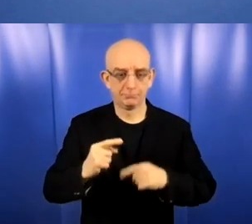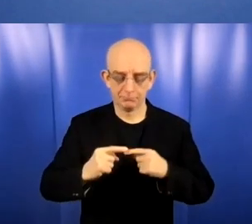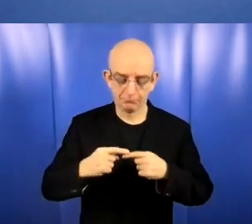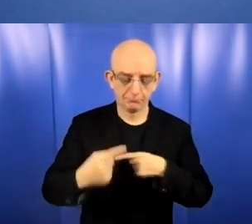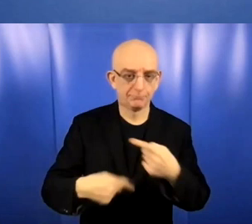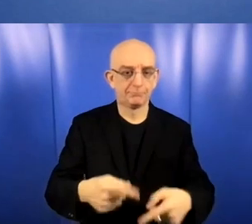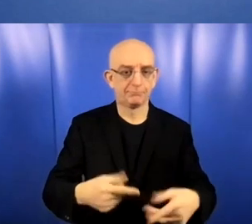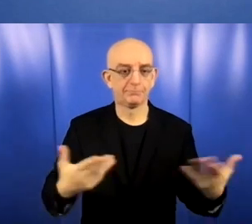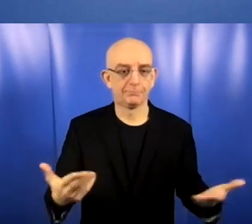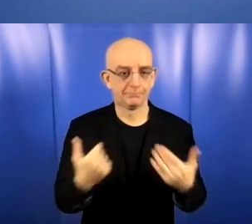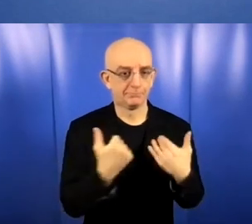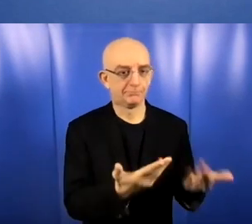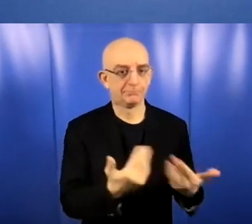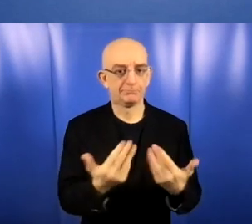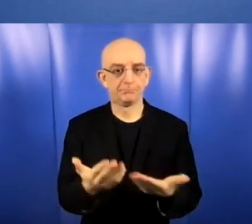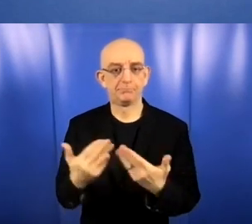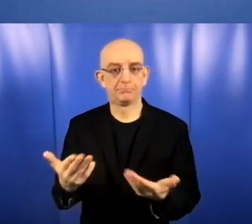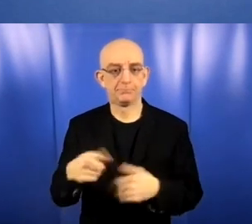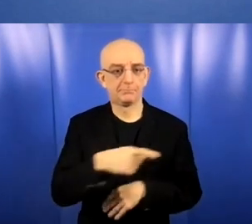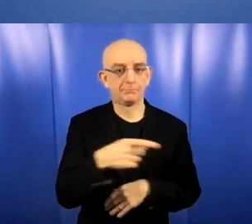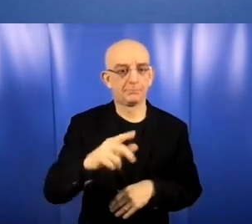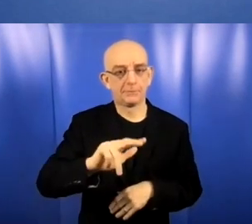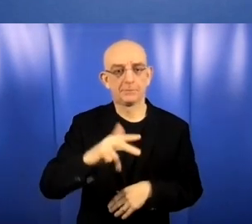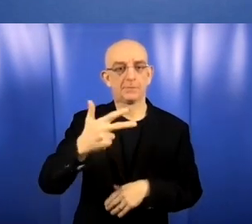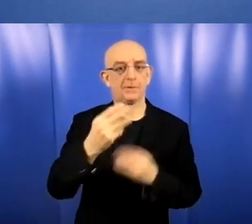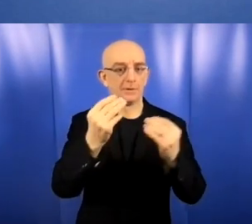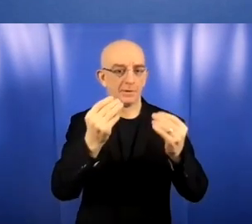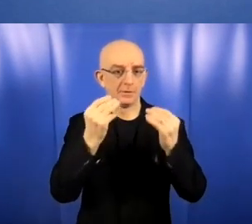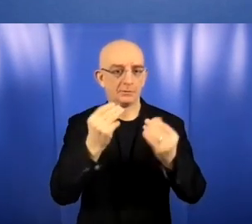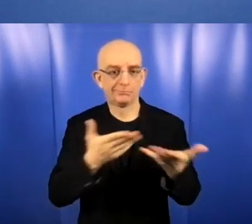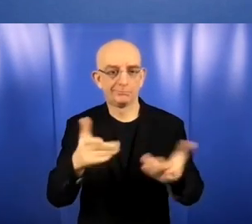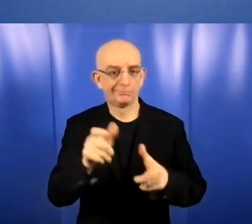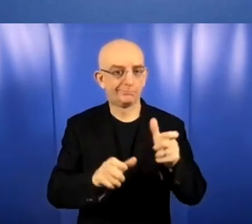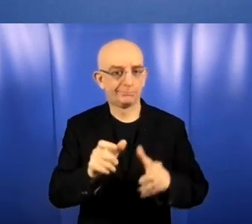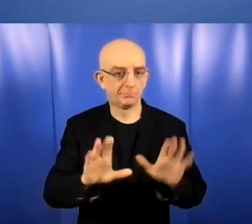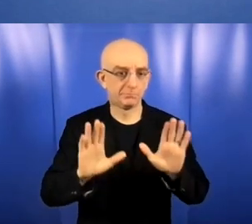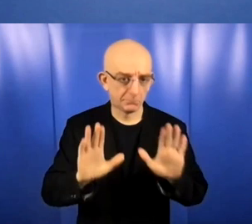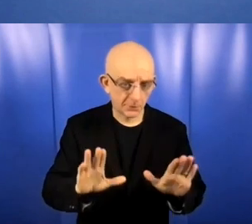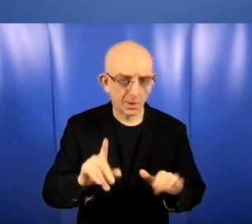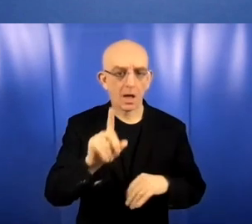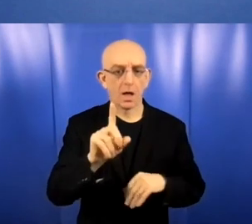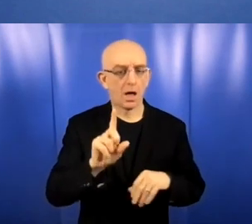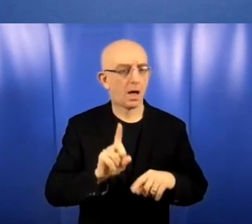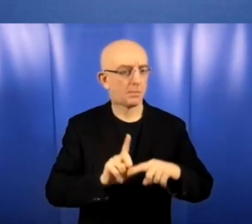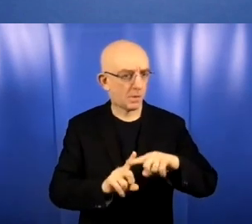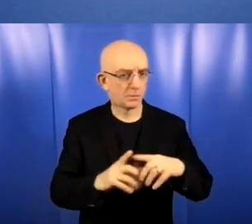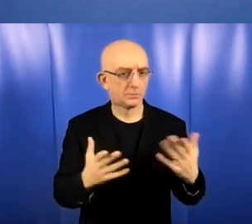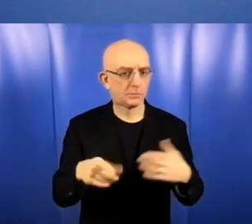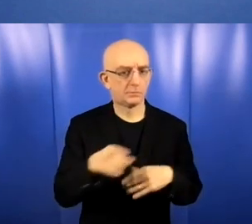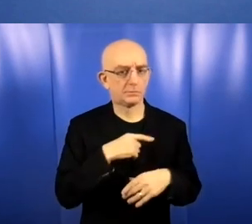actually taught us. COVID has taught us that we can actually talk to our computers and